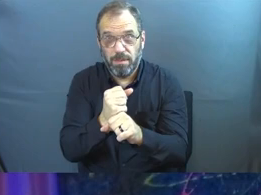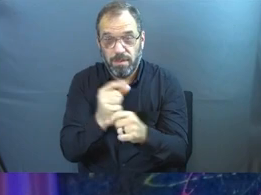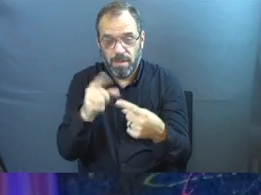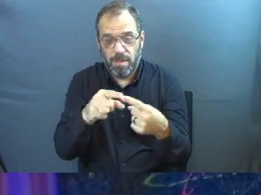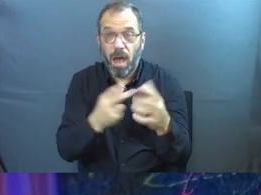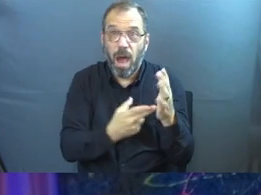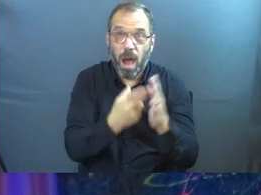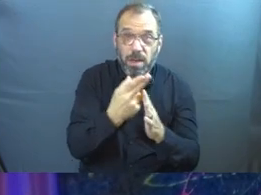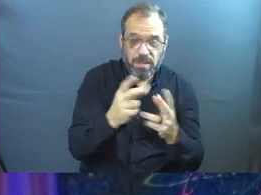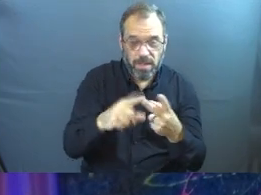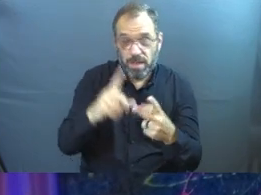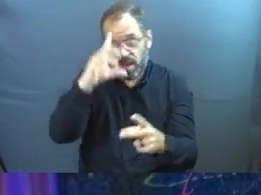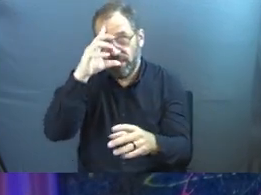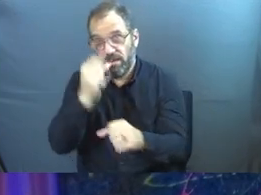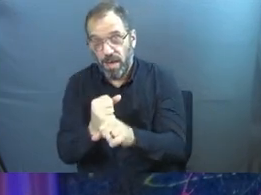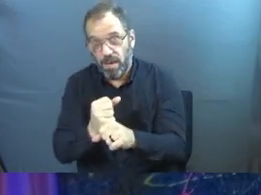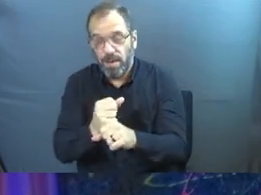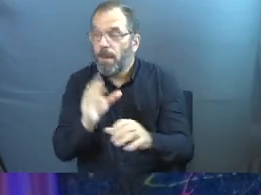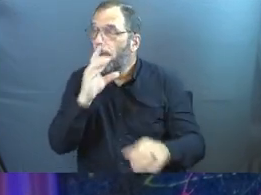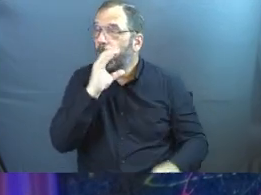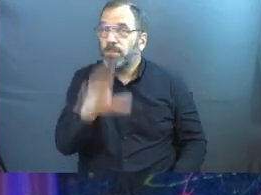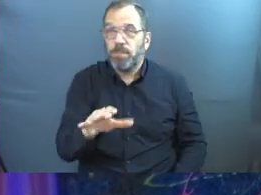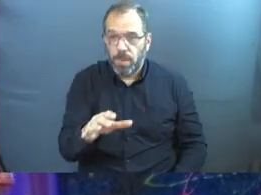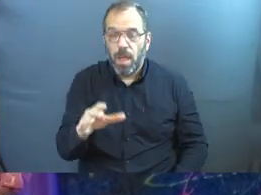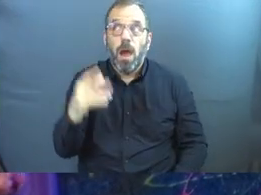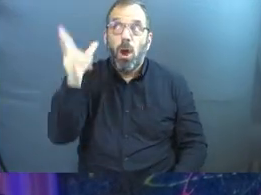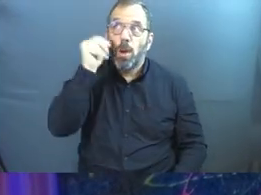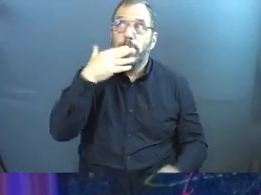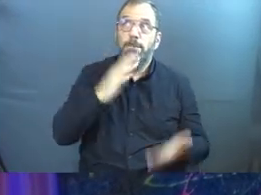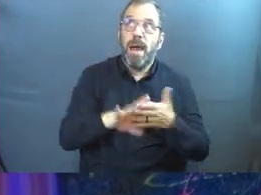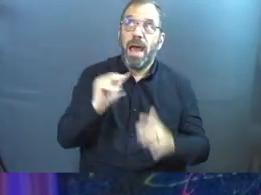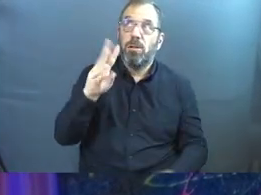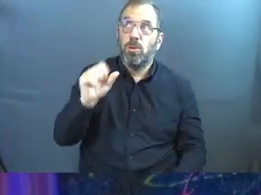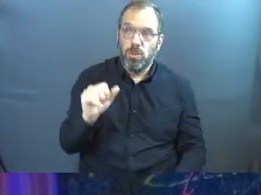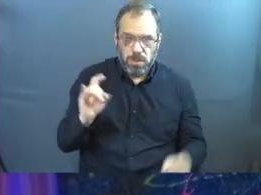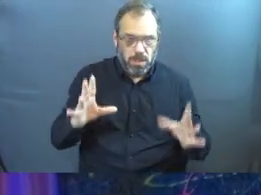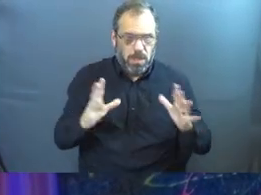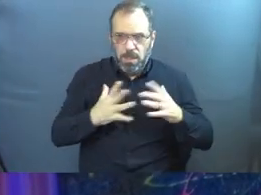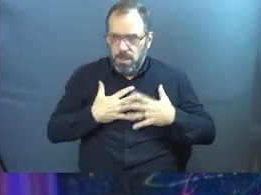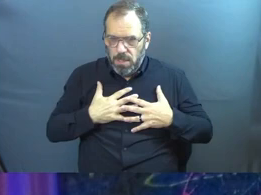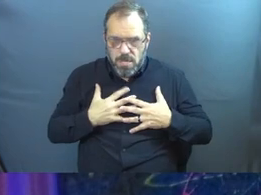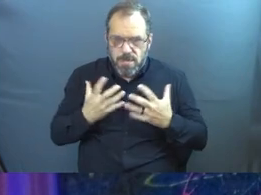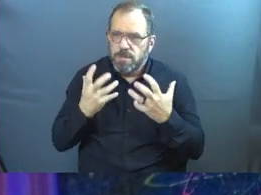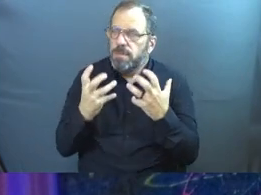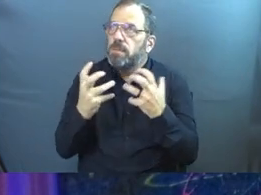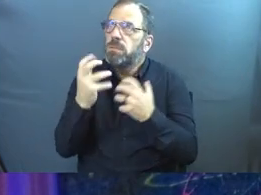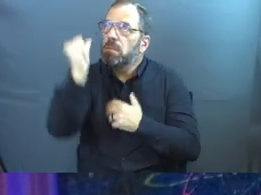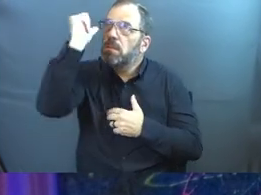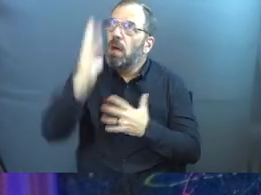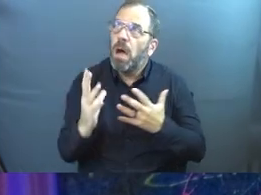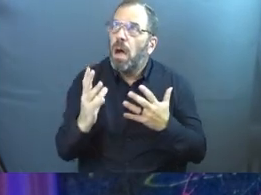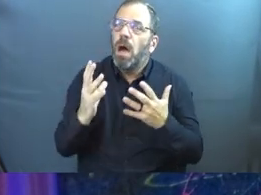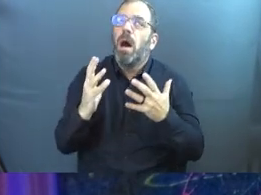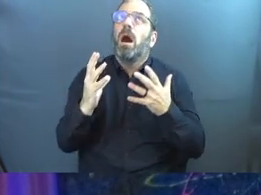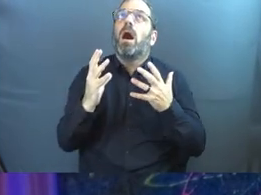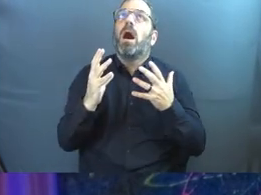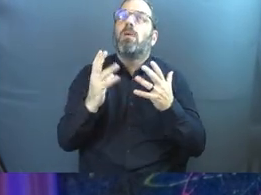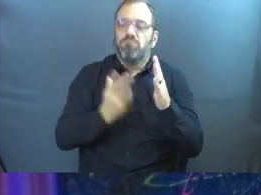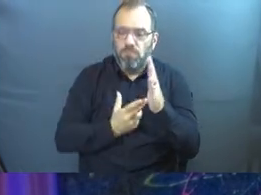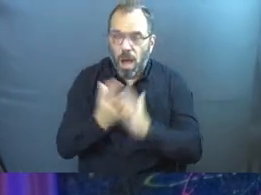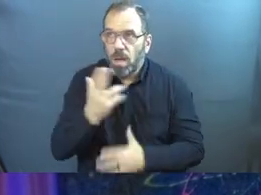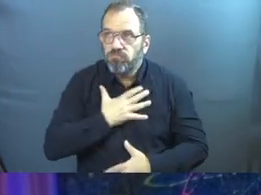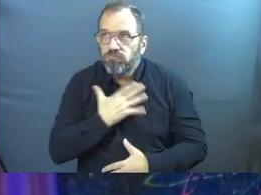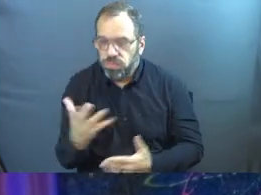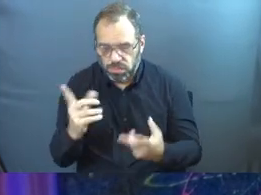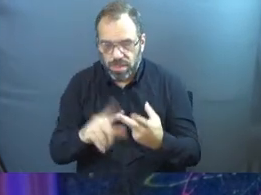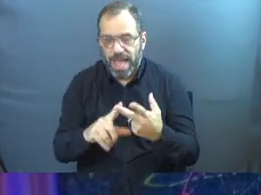what he's doing. Is he's gotten bad news. He's in a terrible moment with God. And he brings honesty